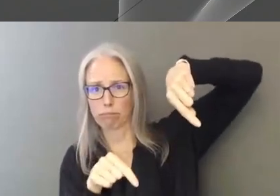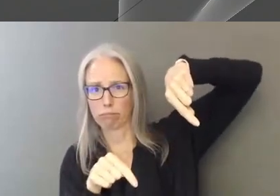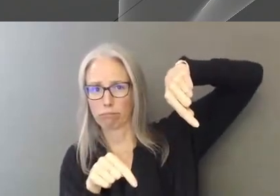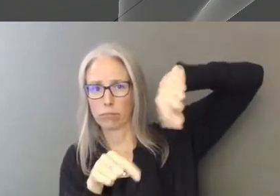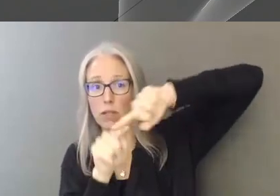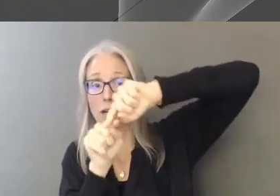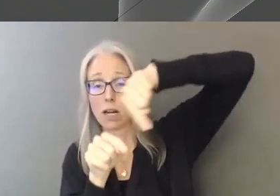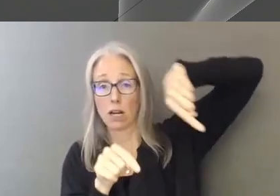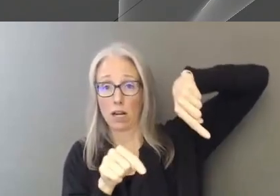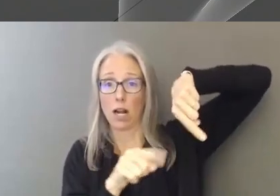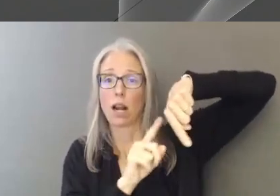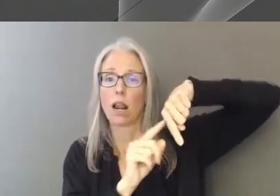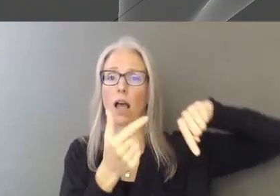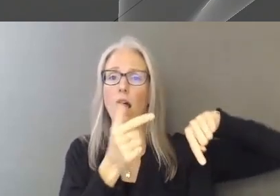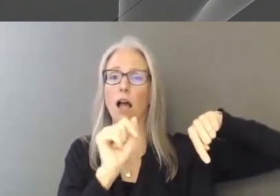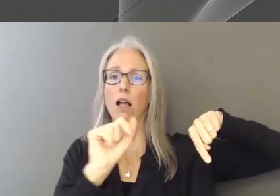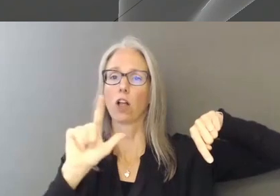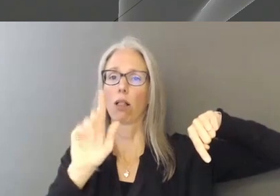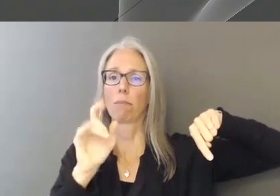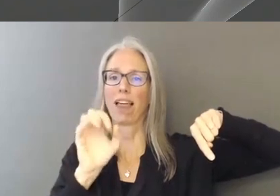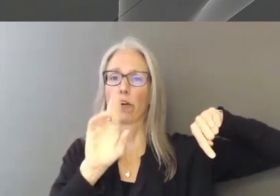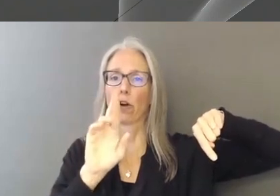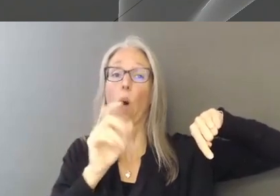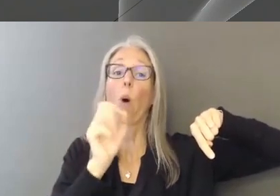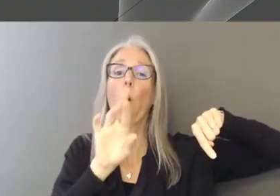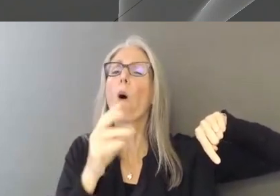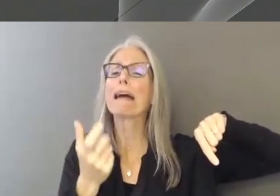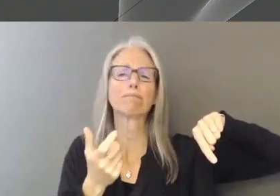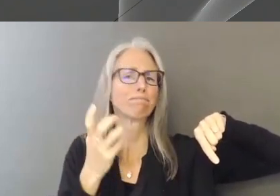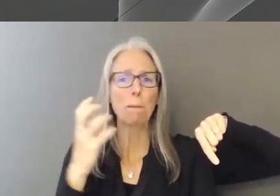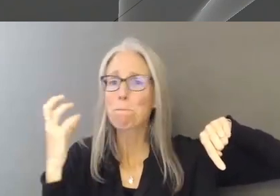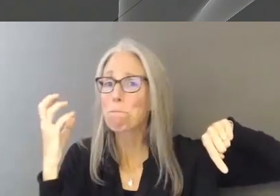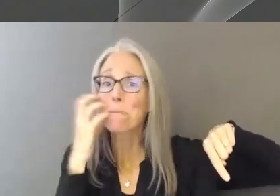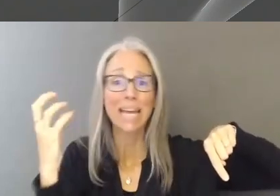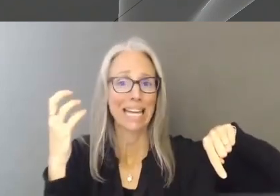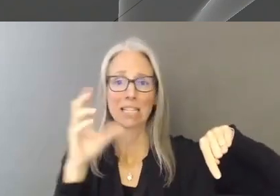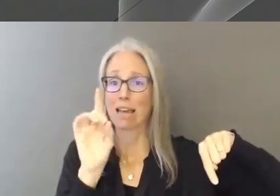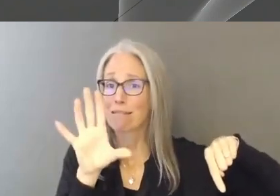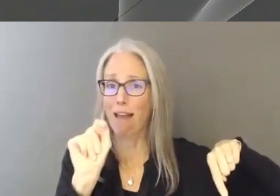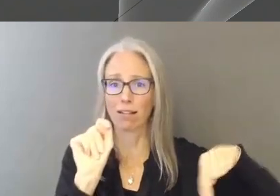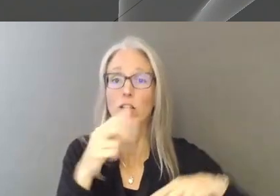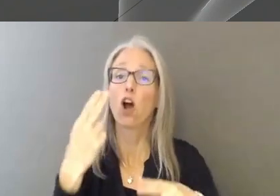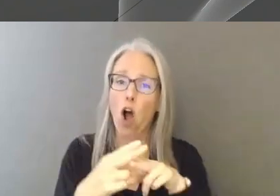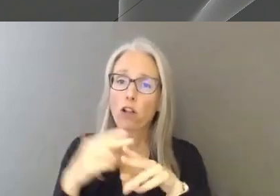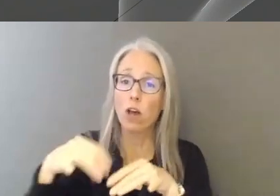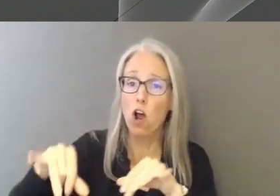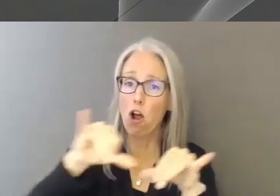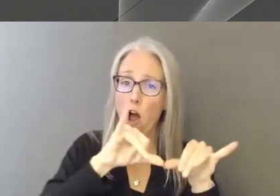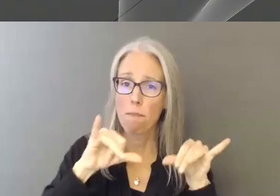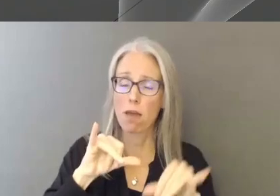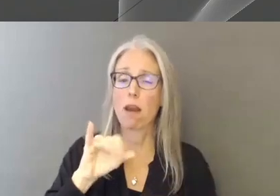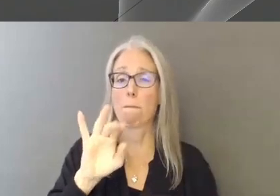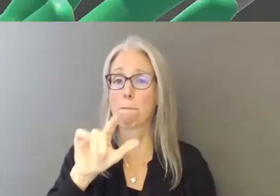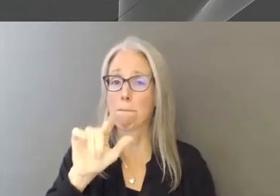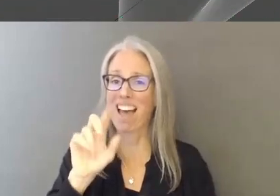balloon here called the gallbladder, or it can go out this huge duct here. This is the biggest duct in your body called the common bile duct, and that would